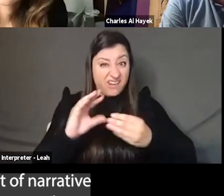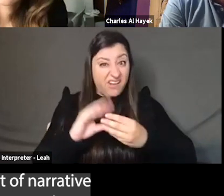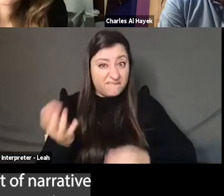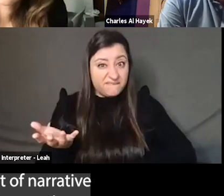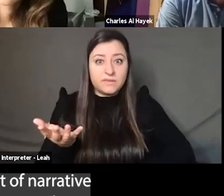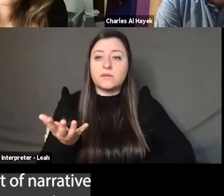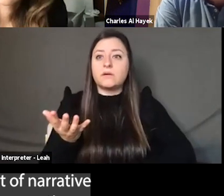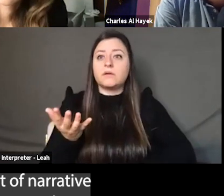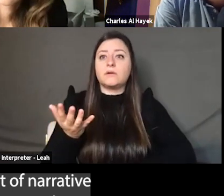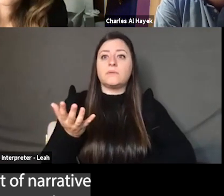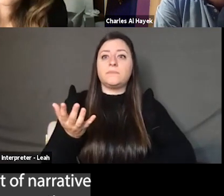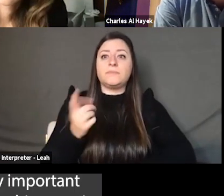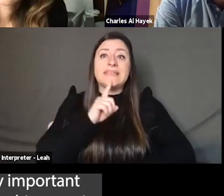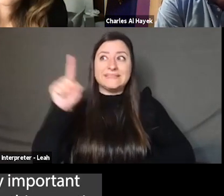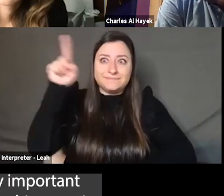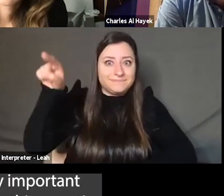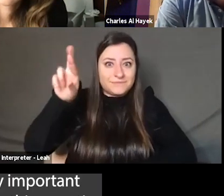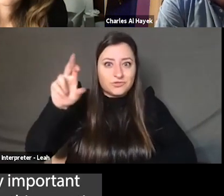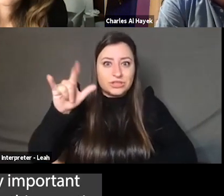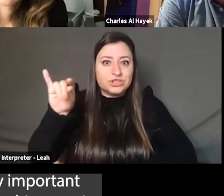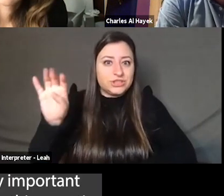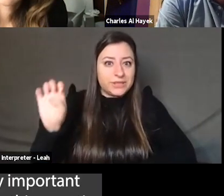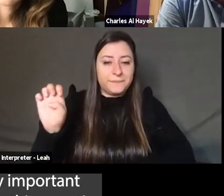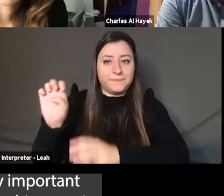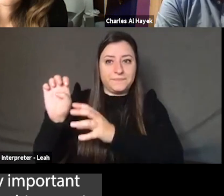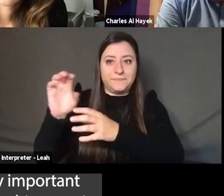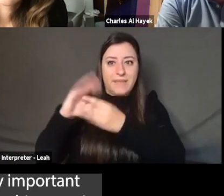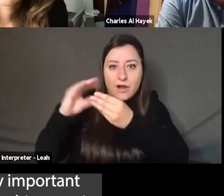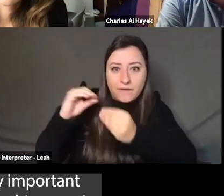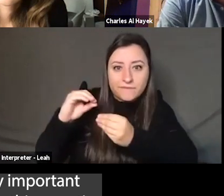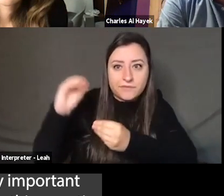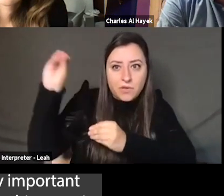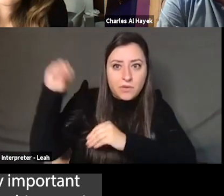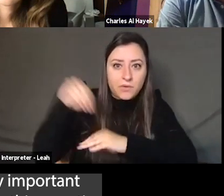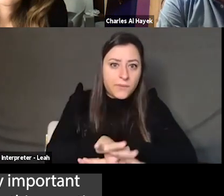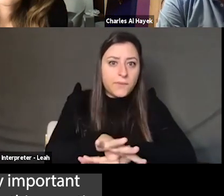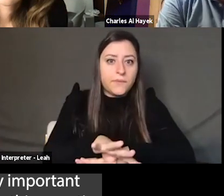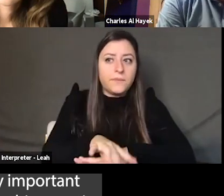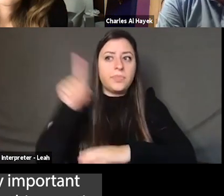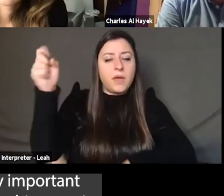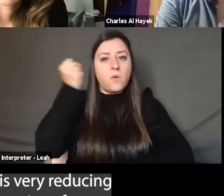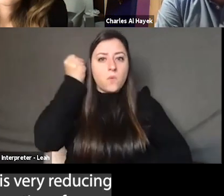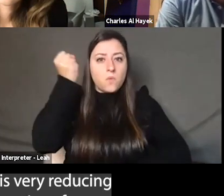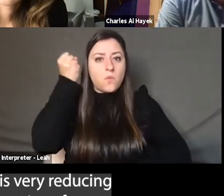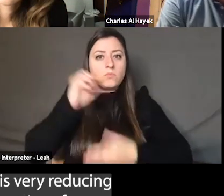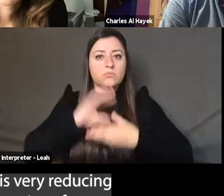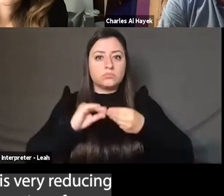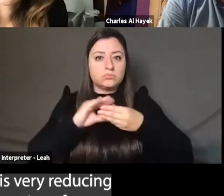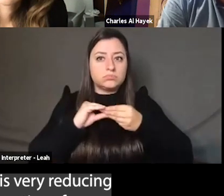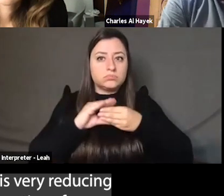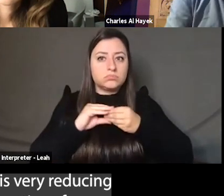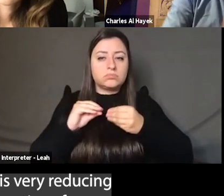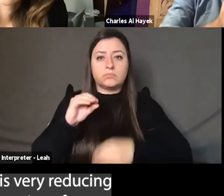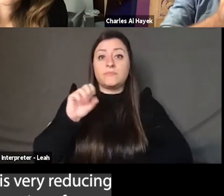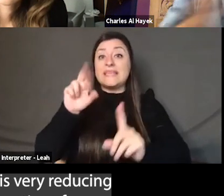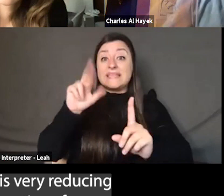narrative, is the regime's narrative. And this is very important, that by upholding this narrative, and as Sarah